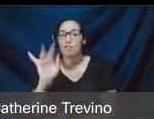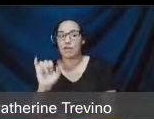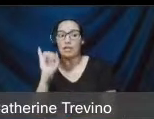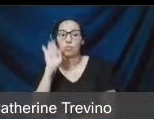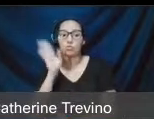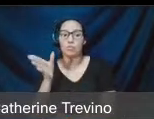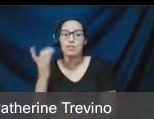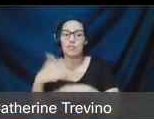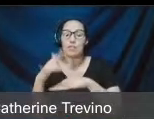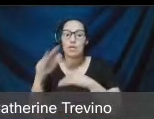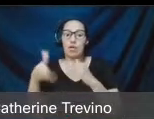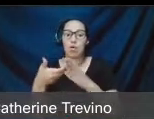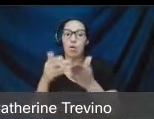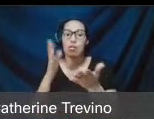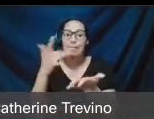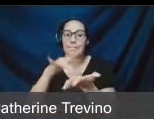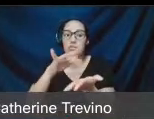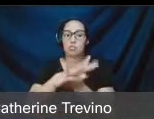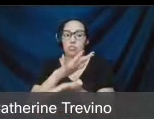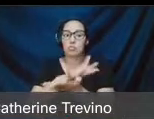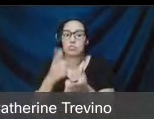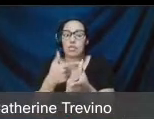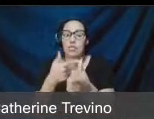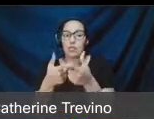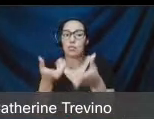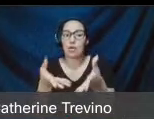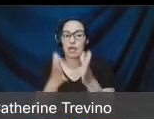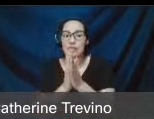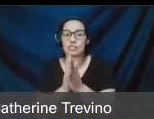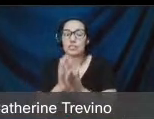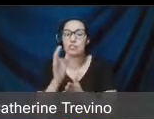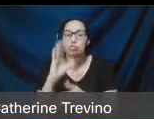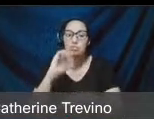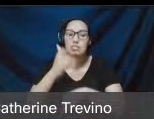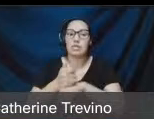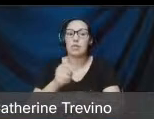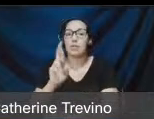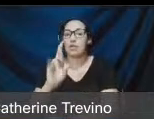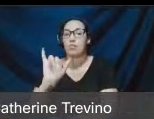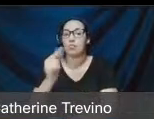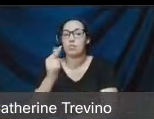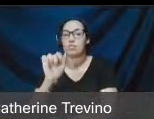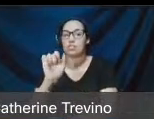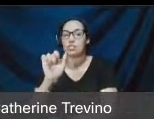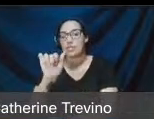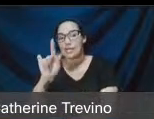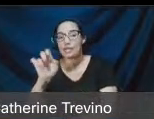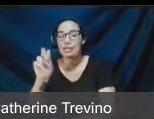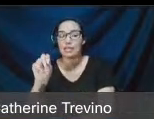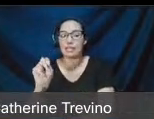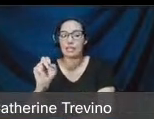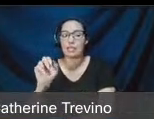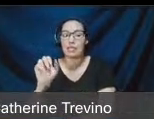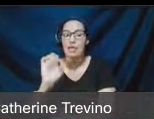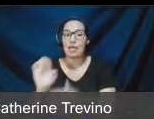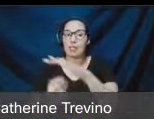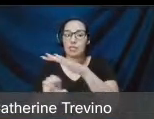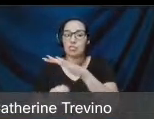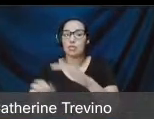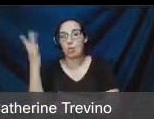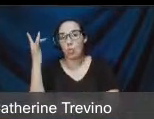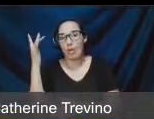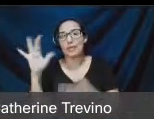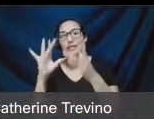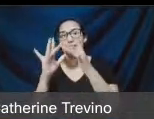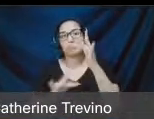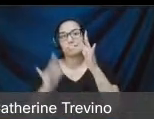schools. And we are working on purchasing and installing this at Ritchie Canyon Elementary due to some of the connectivity issues in that area. Rostering